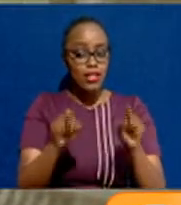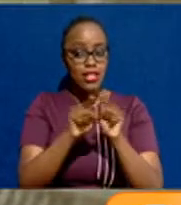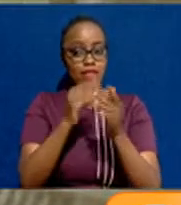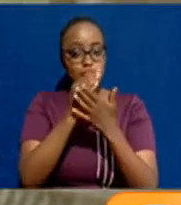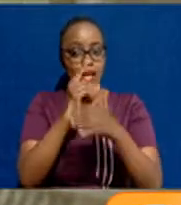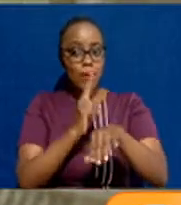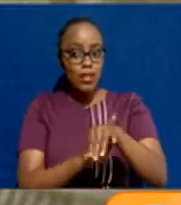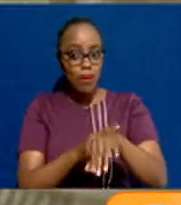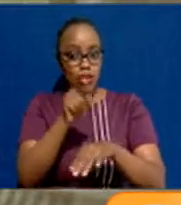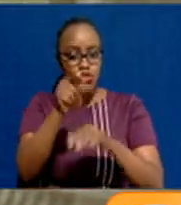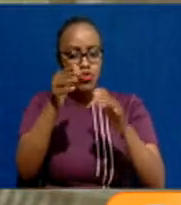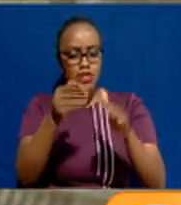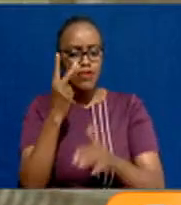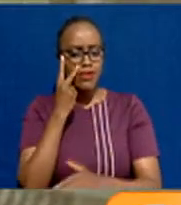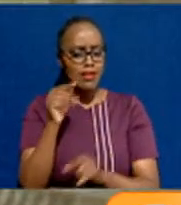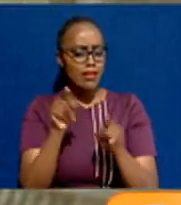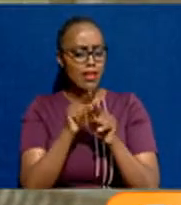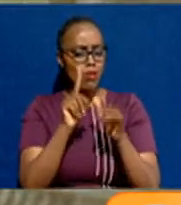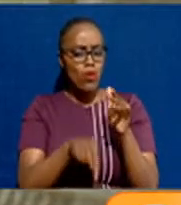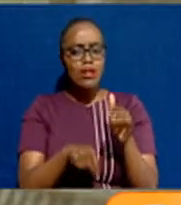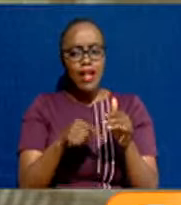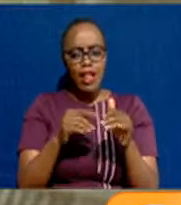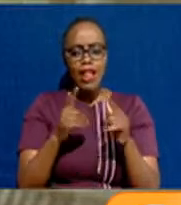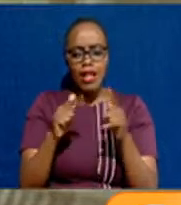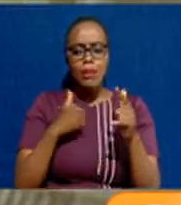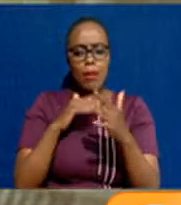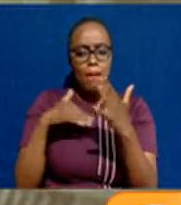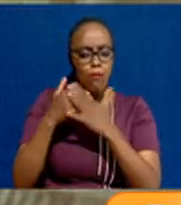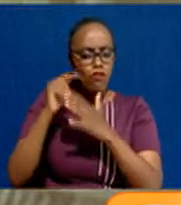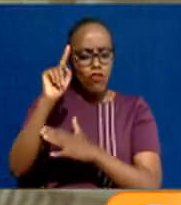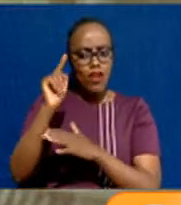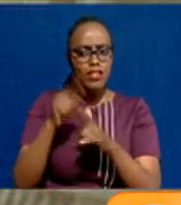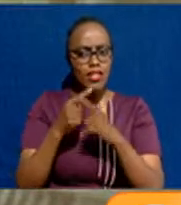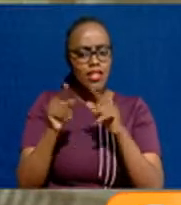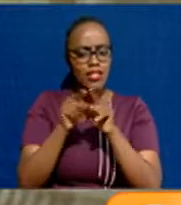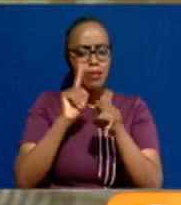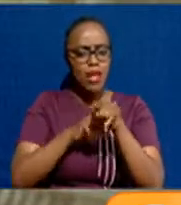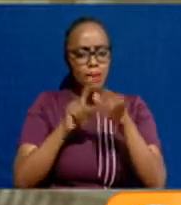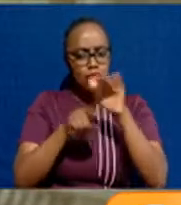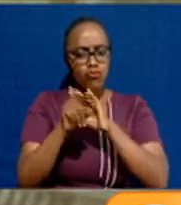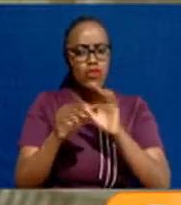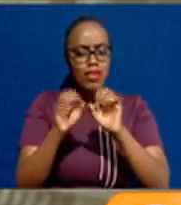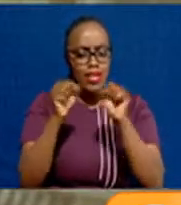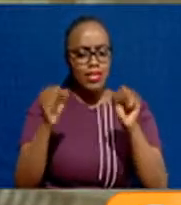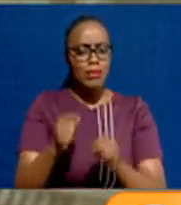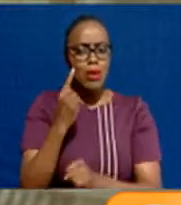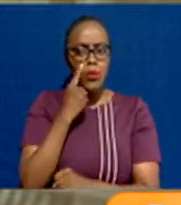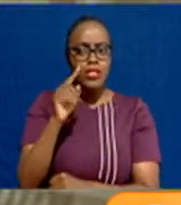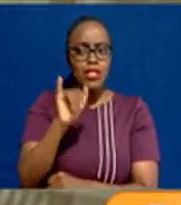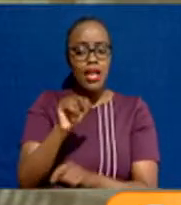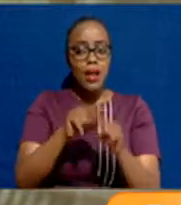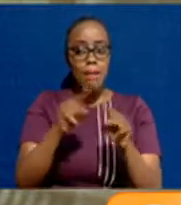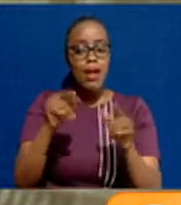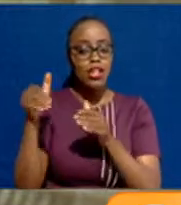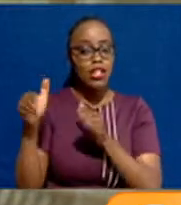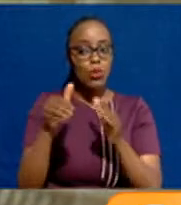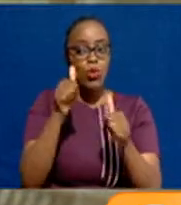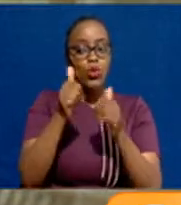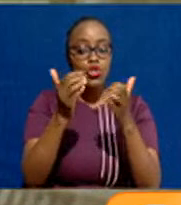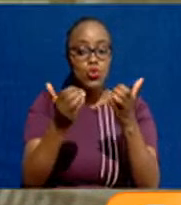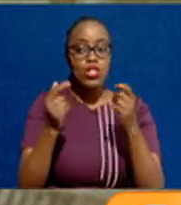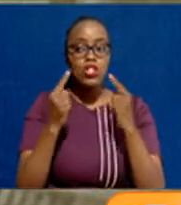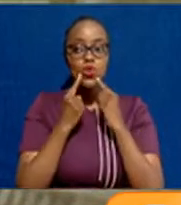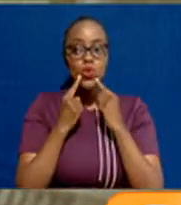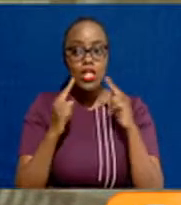sometimes, to you, you're looking at it like, let me prove myself first, and when I get into the system, maybe they will look at it. But the opportunity is you need to